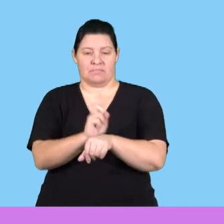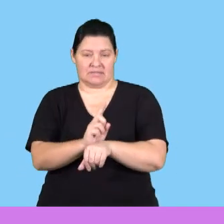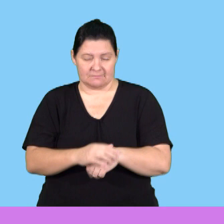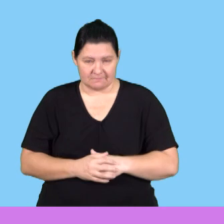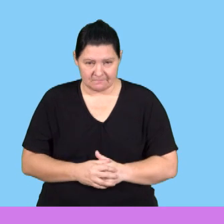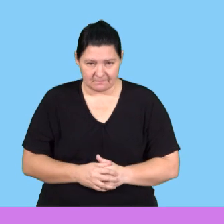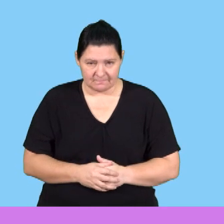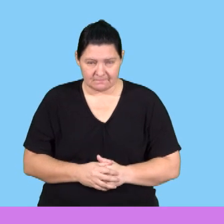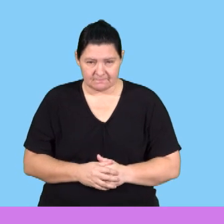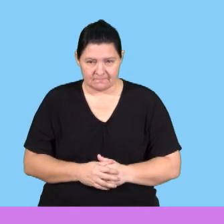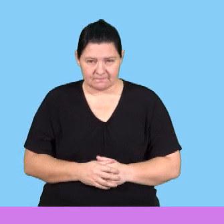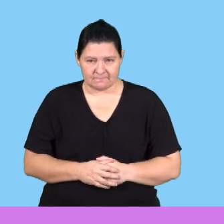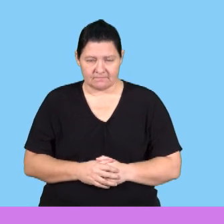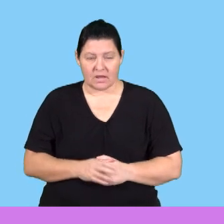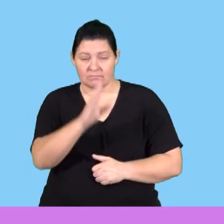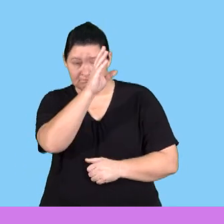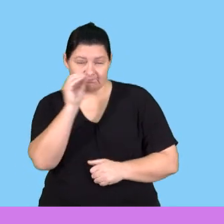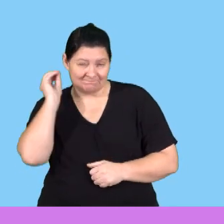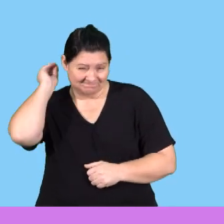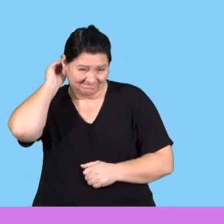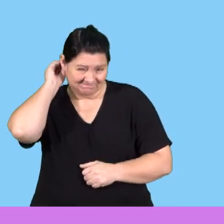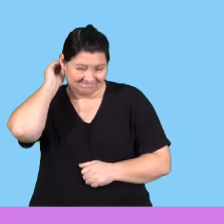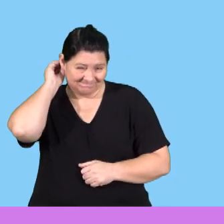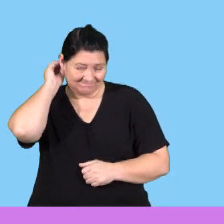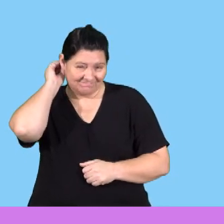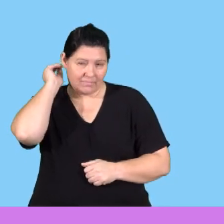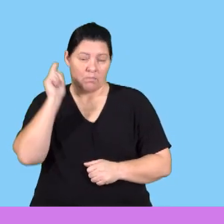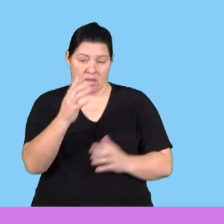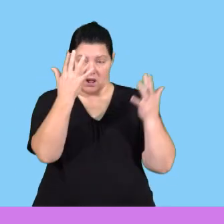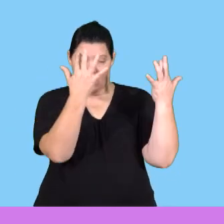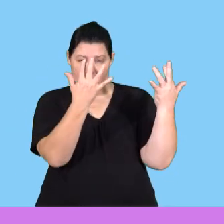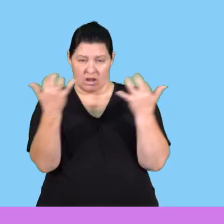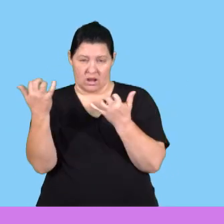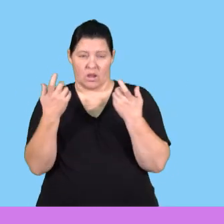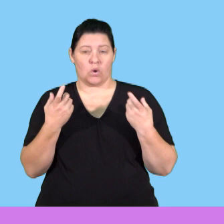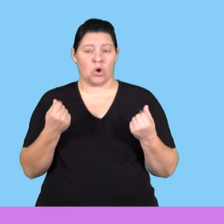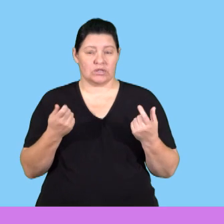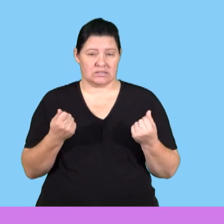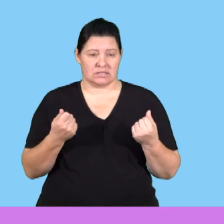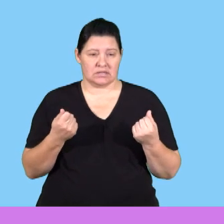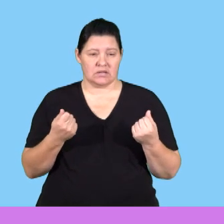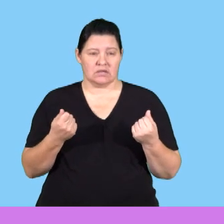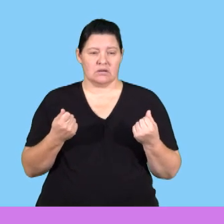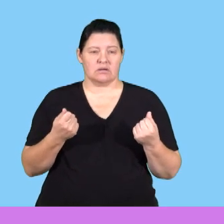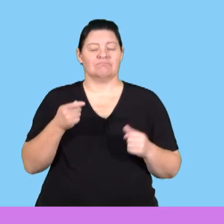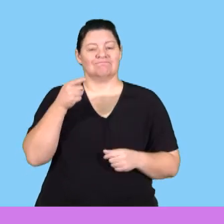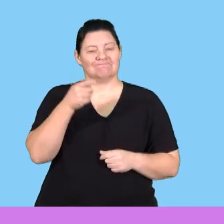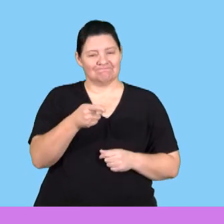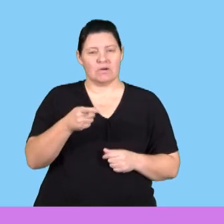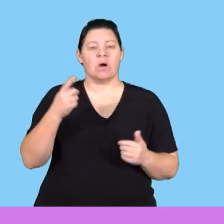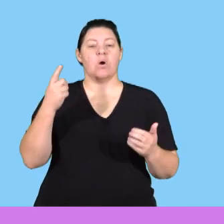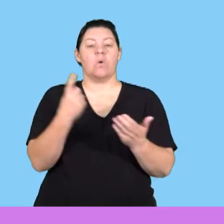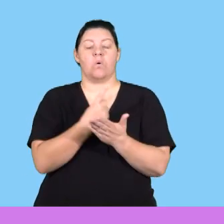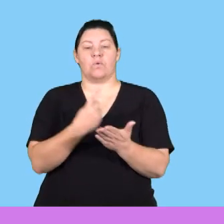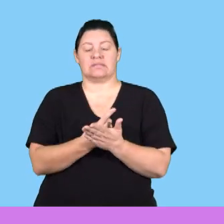now, I want you to take note of this, that once we calculate the cost, therefore,